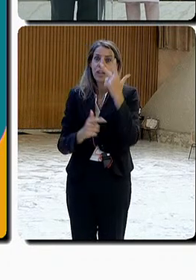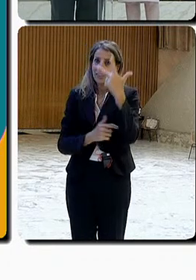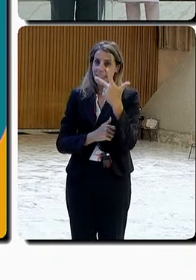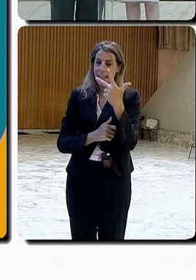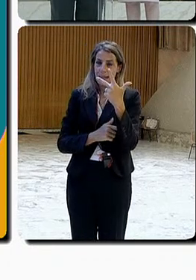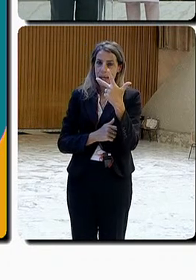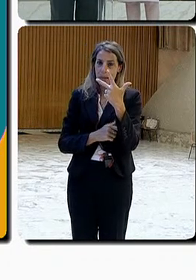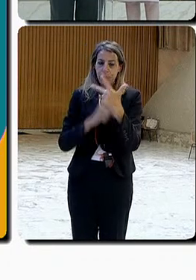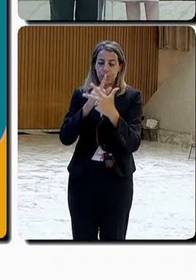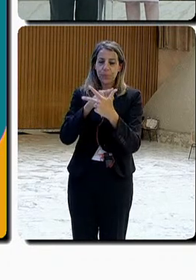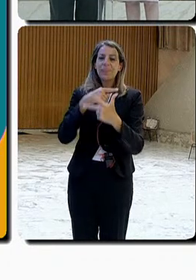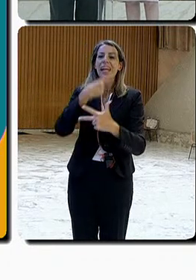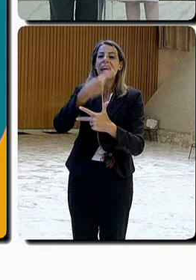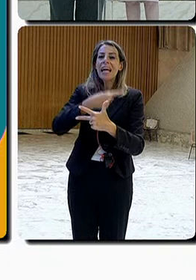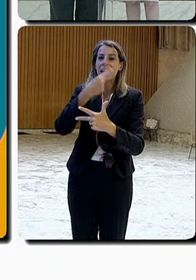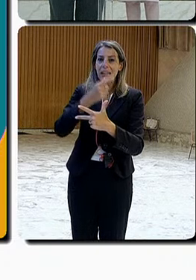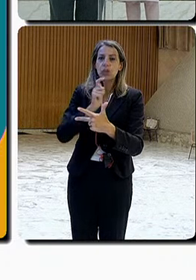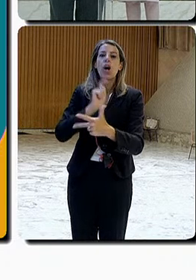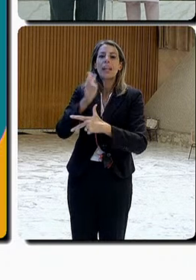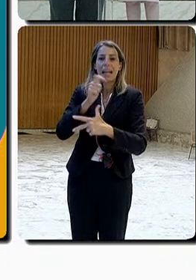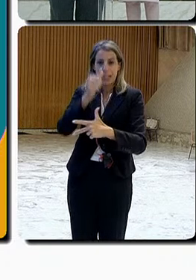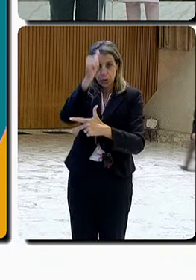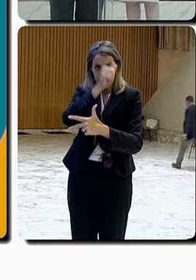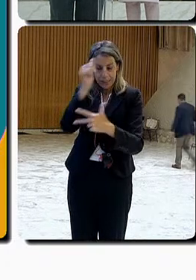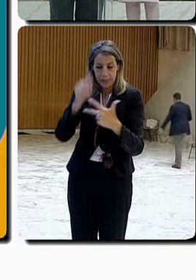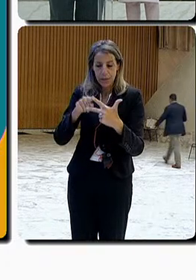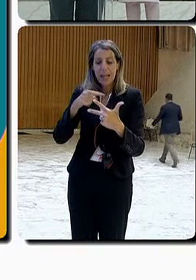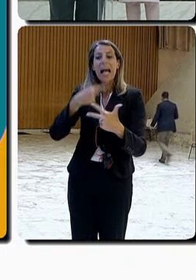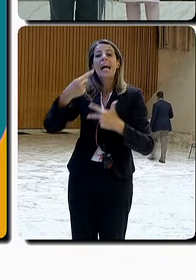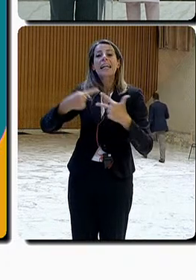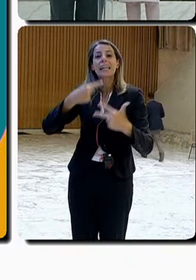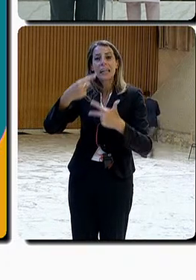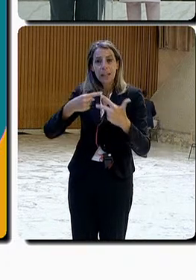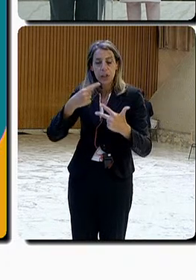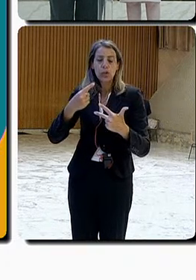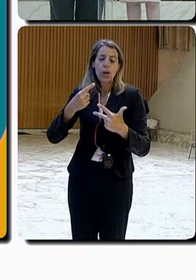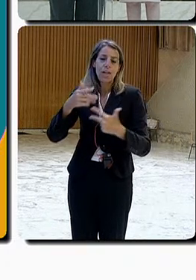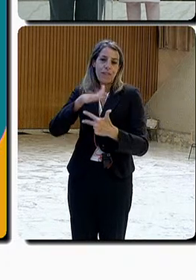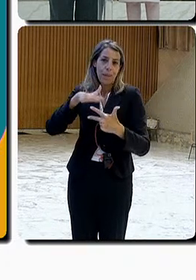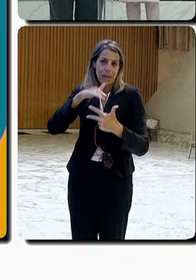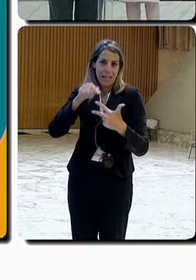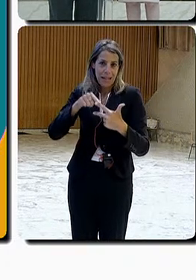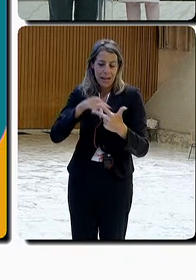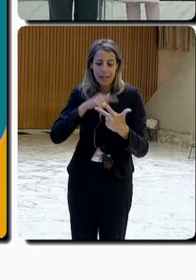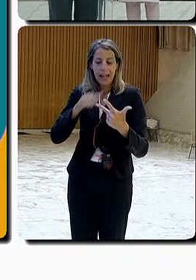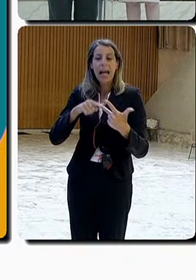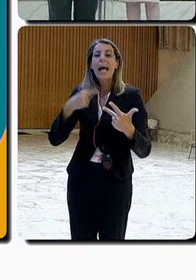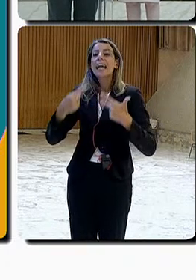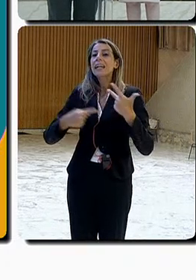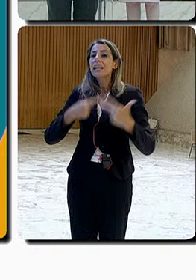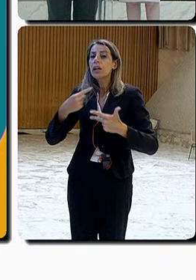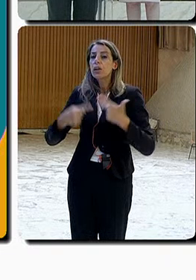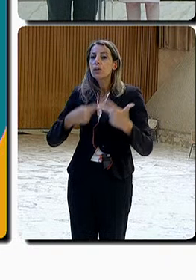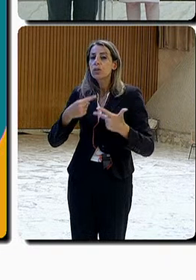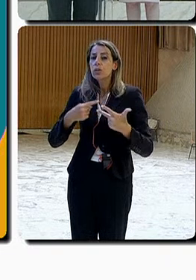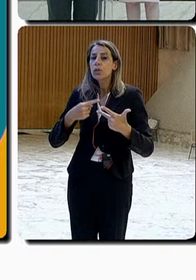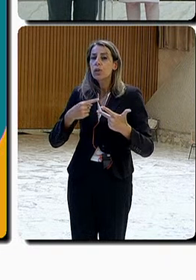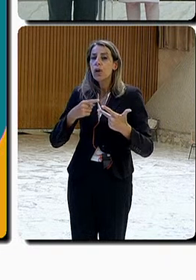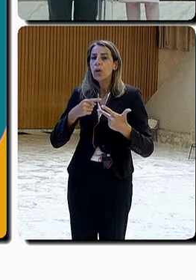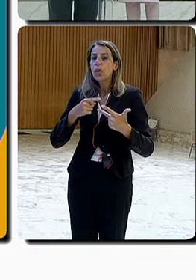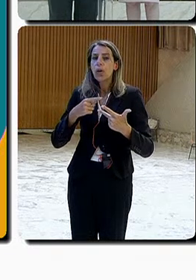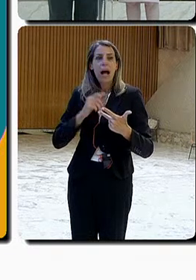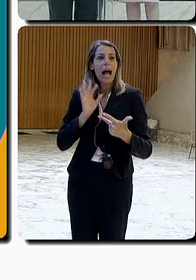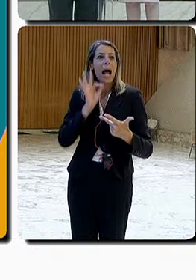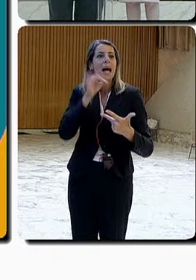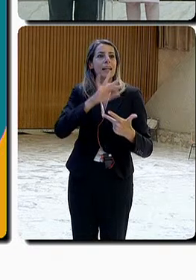of Christian relationship, the rite of family rituals, and the rite of reaching out. On a natural level,